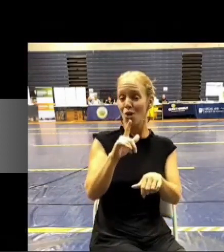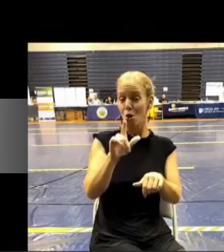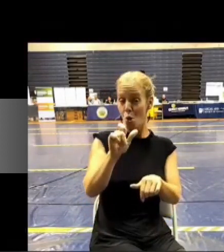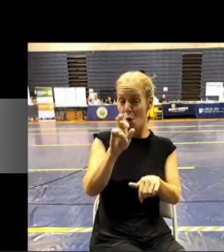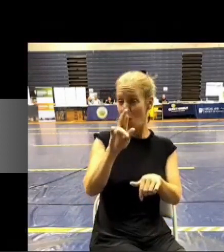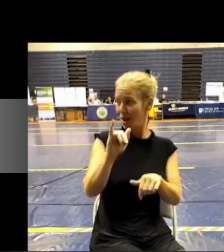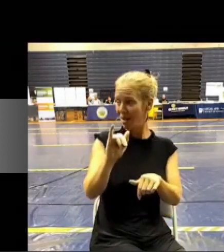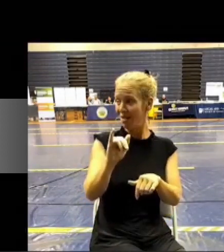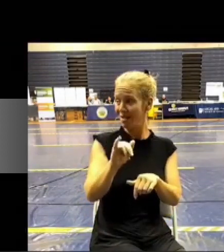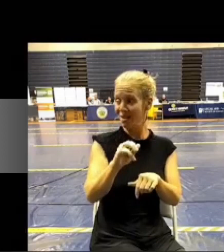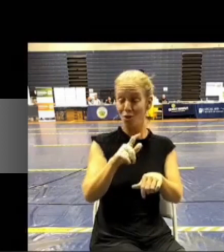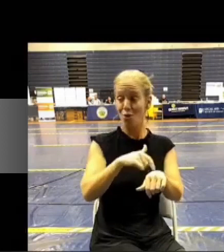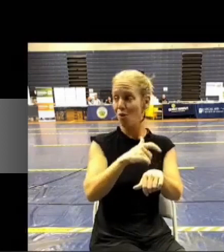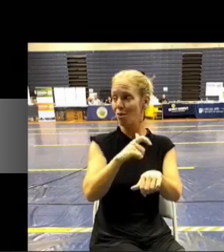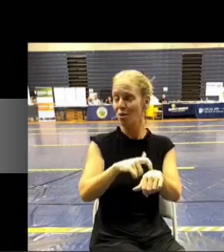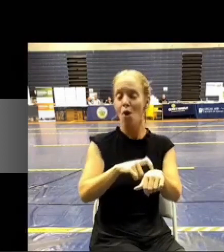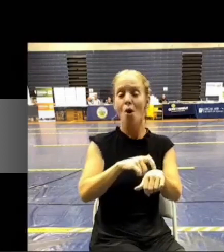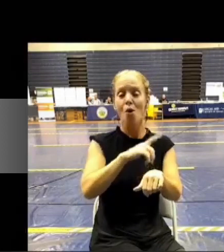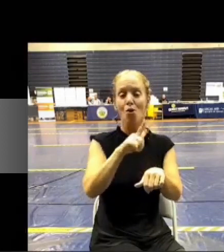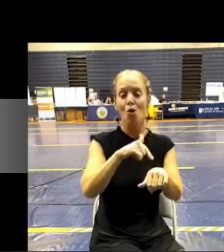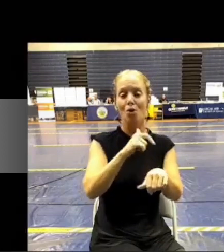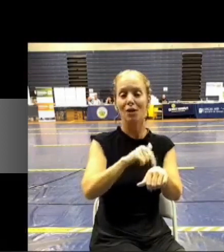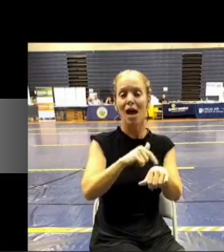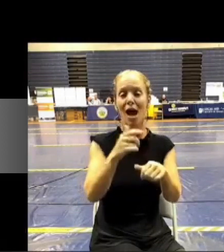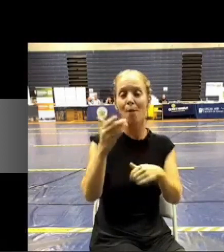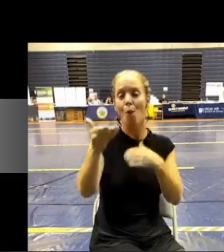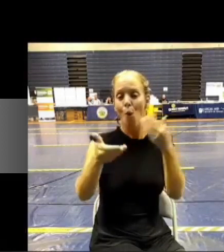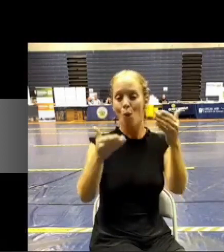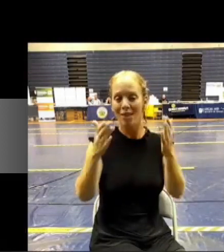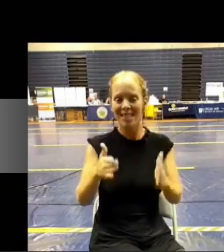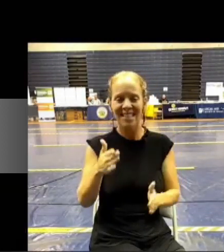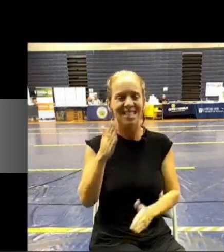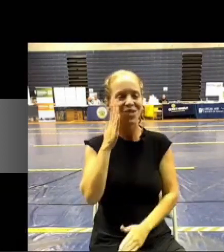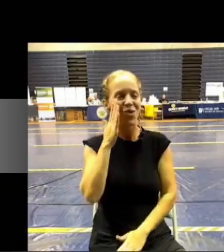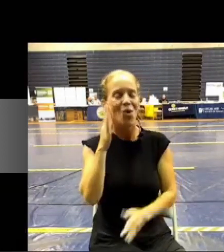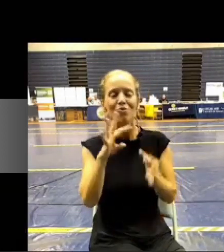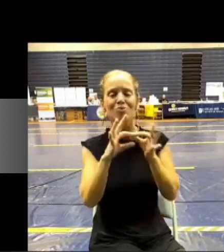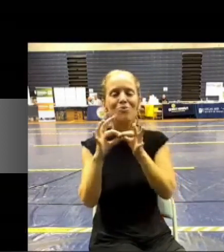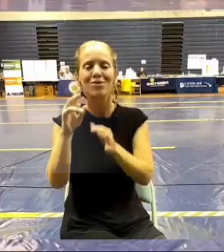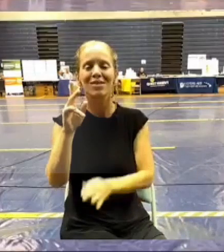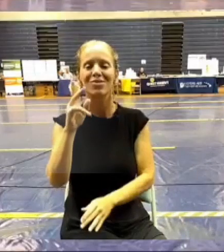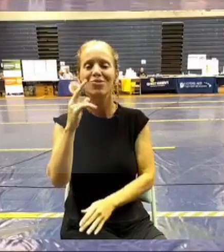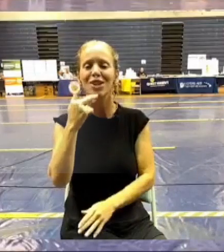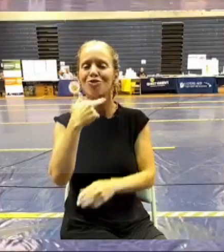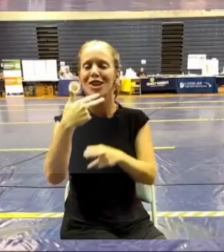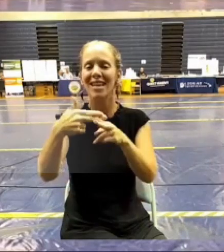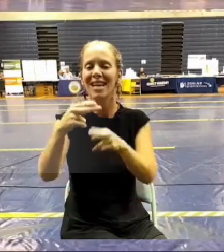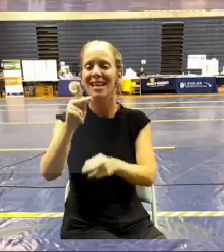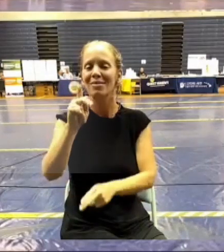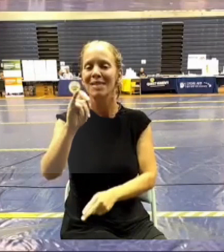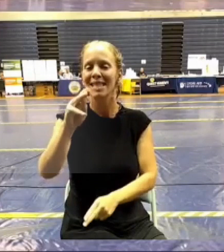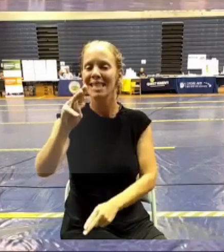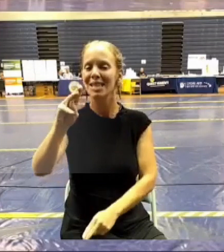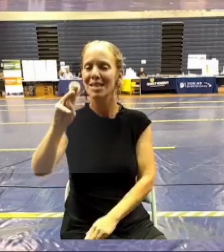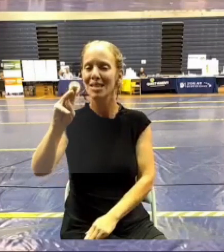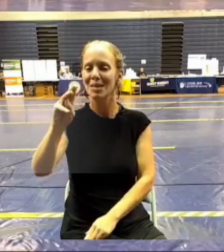transitioned to Leilani's. Kimo's was a landmark restaurant, as we all know, on Front Street. And Laura is kind of a landmark,